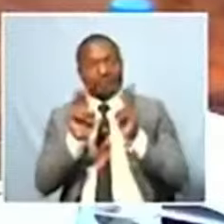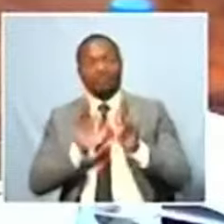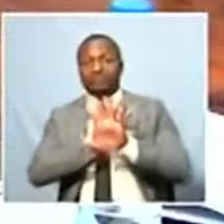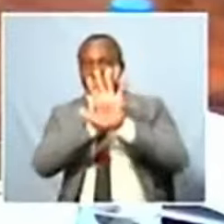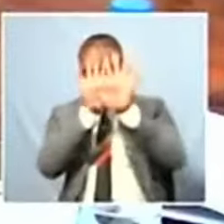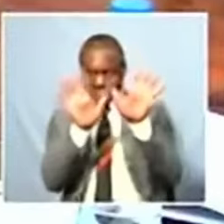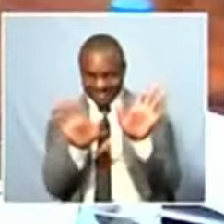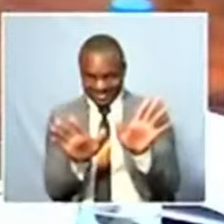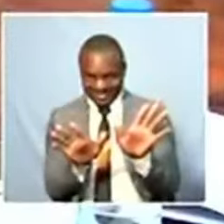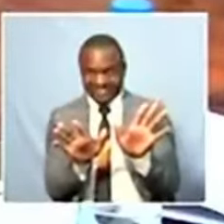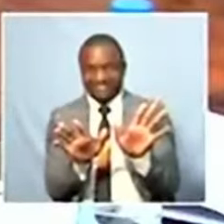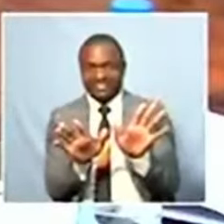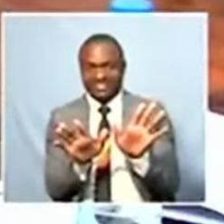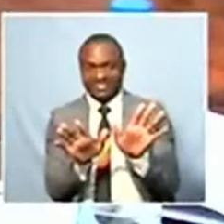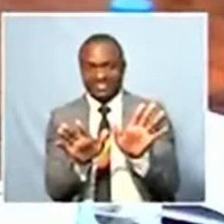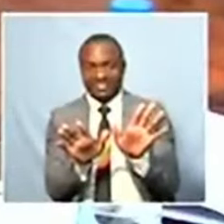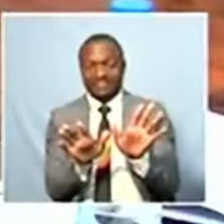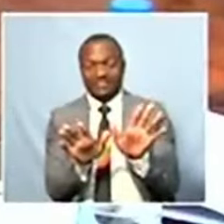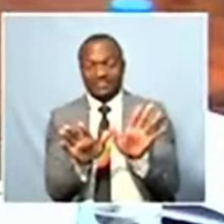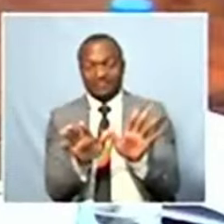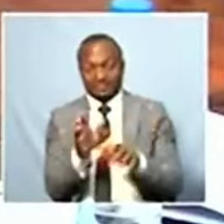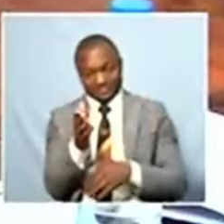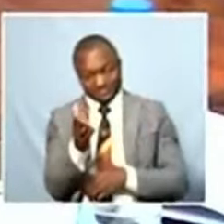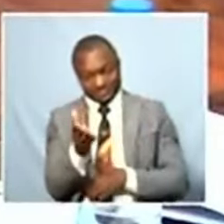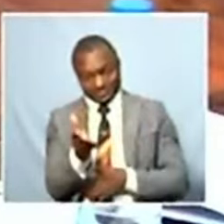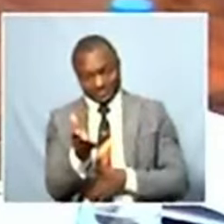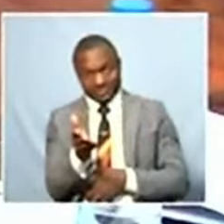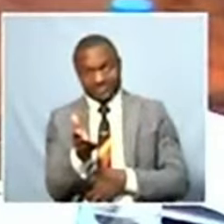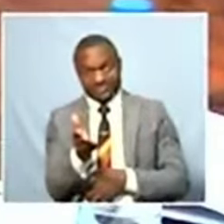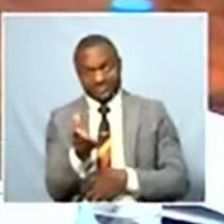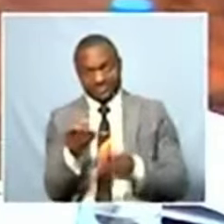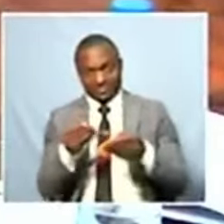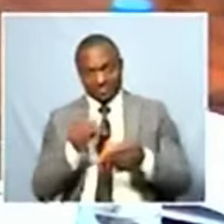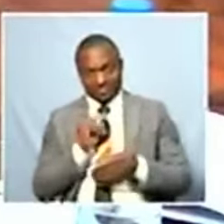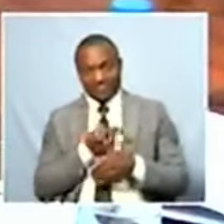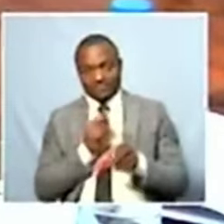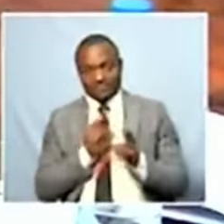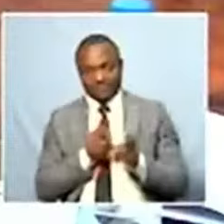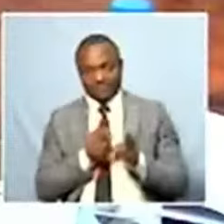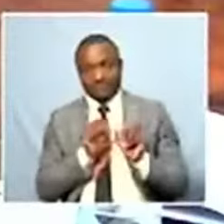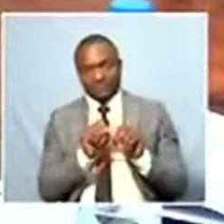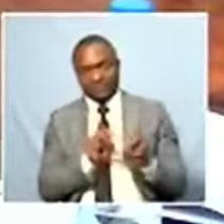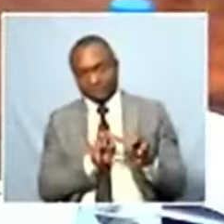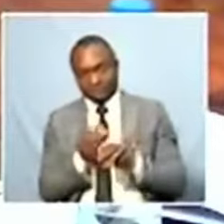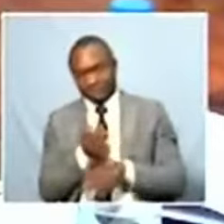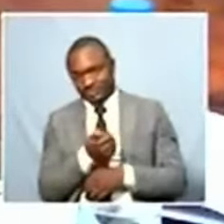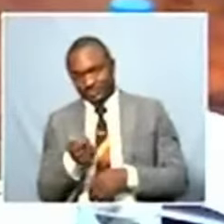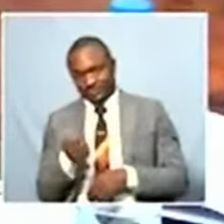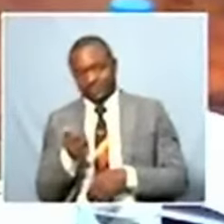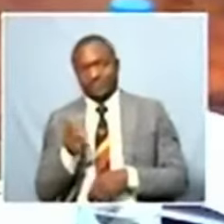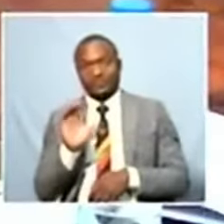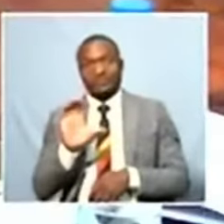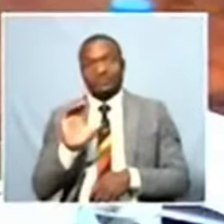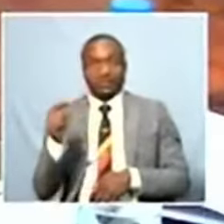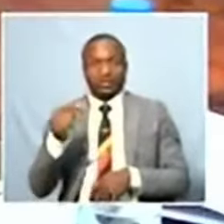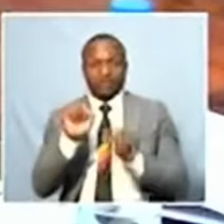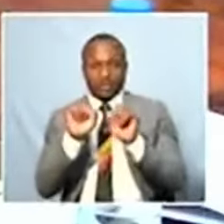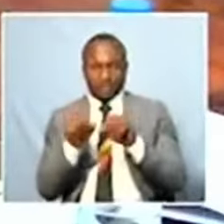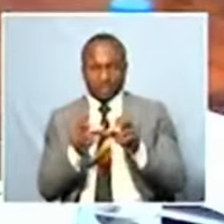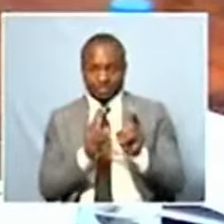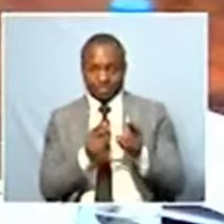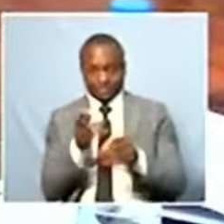So let's get the response on this one so that we move to the others. CJ, are you able to respond to that